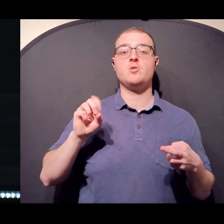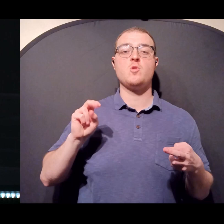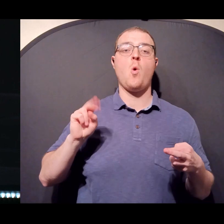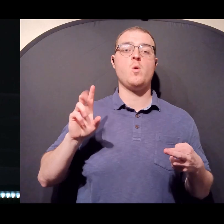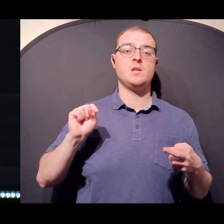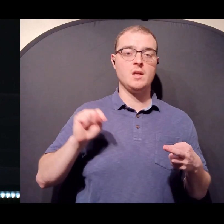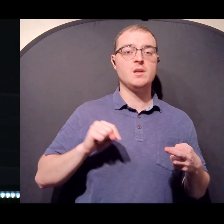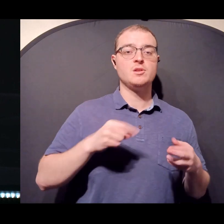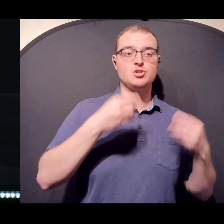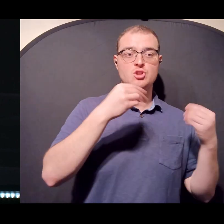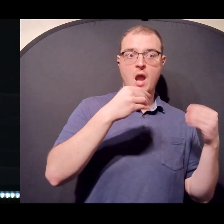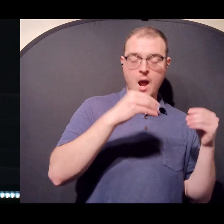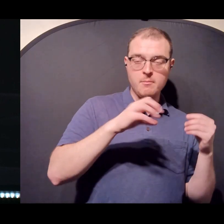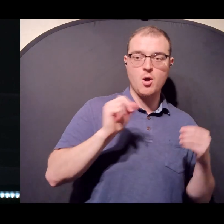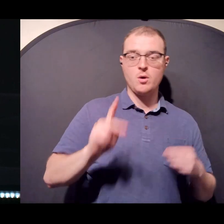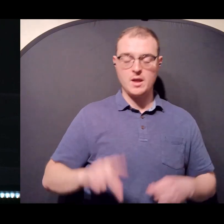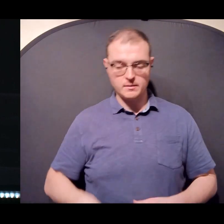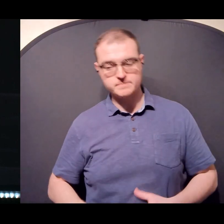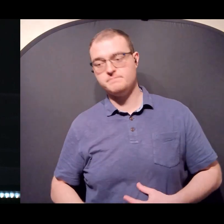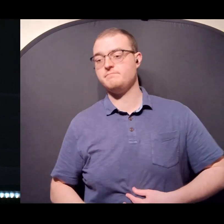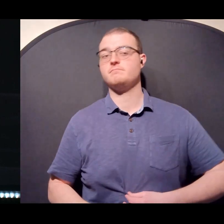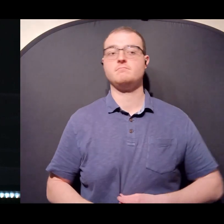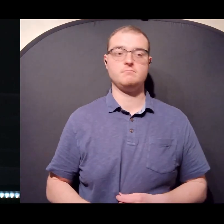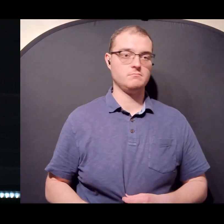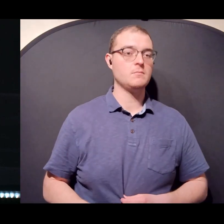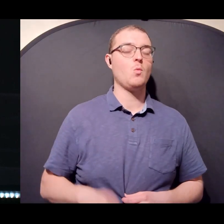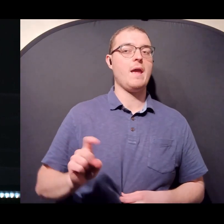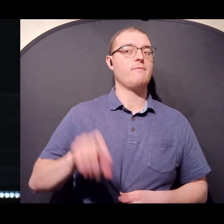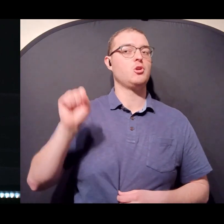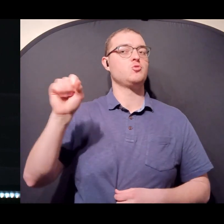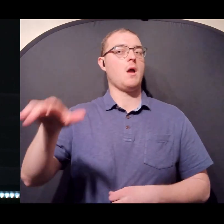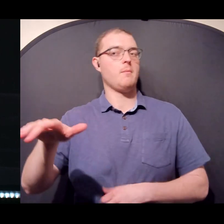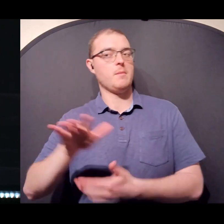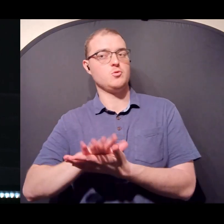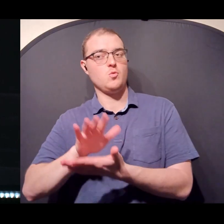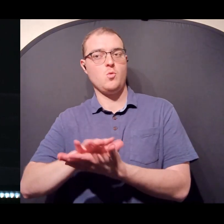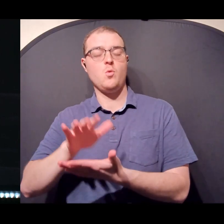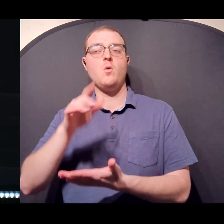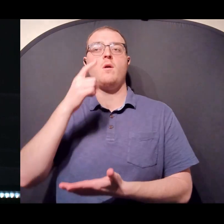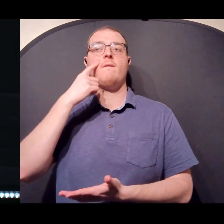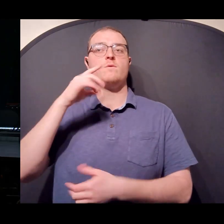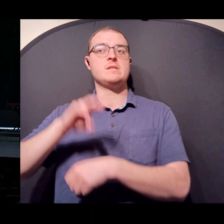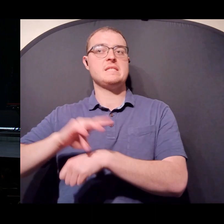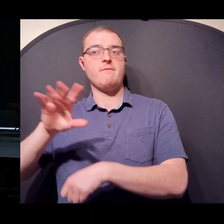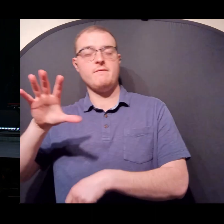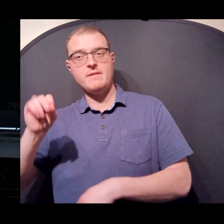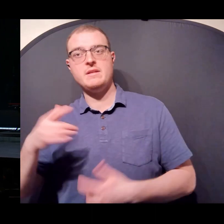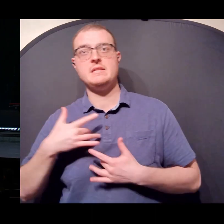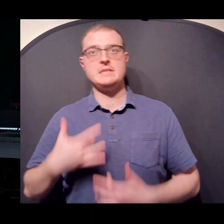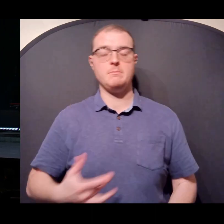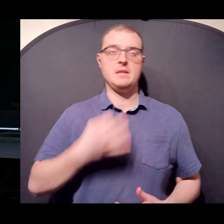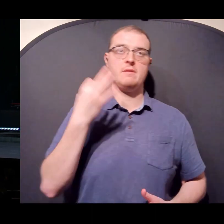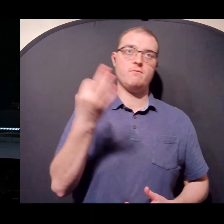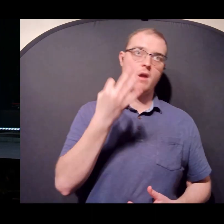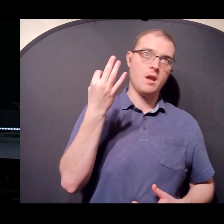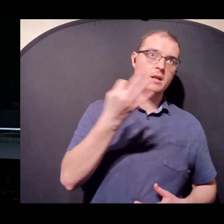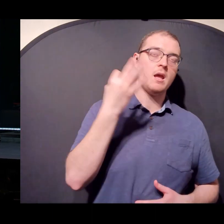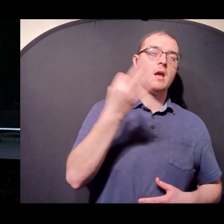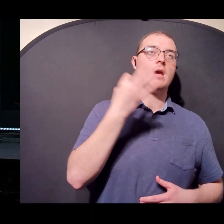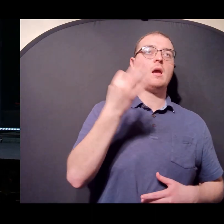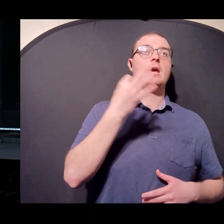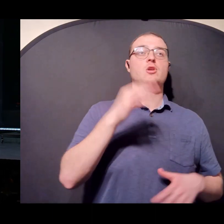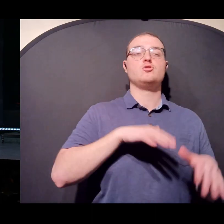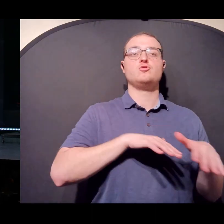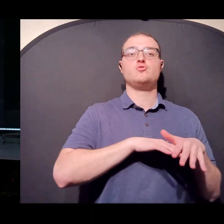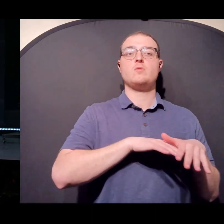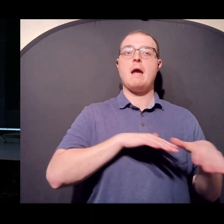on a timeline. Kids are up at 6. We're out the door at 7. I got to get them to school by 7:50. On Fridays, traffic's a little bit better, so I can